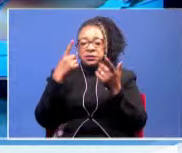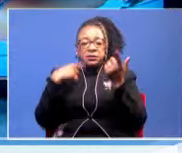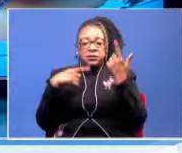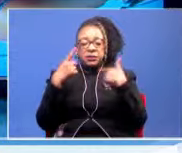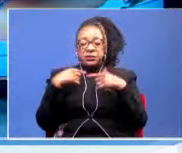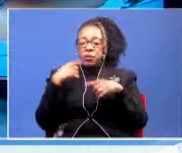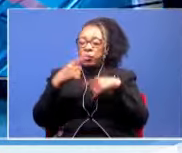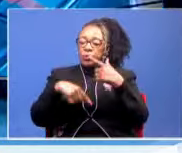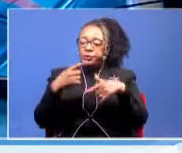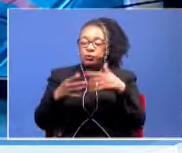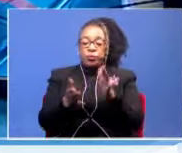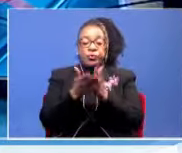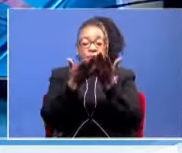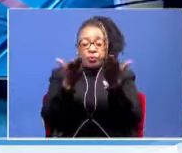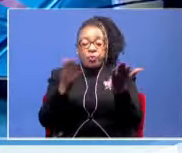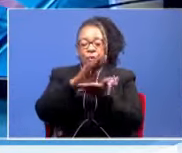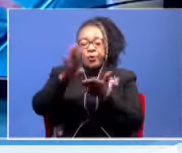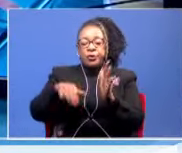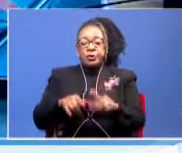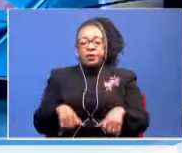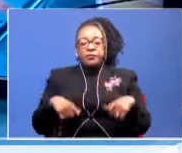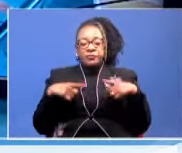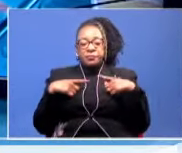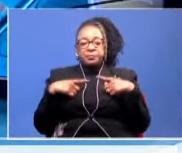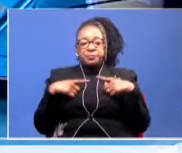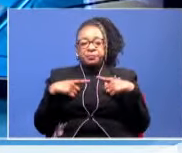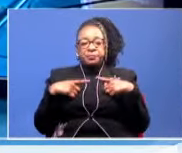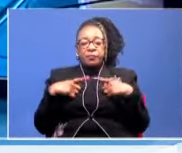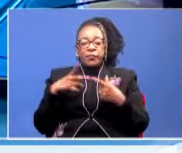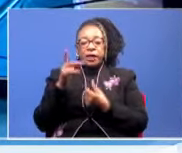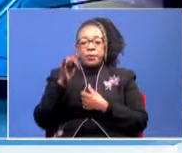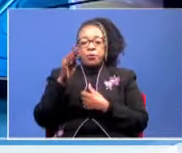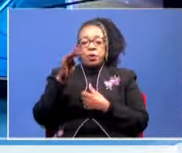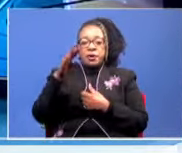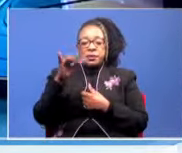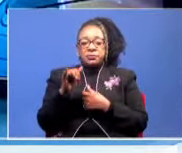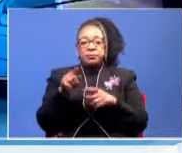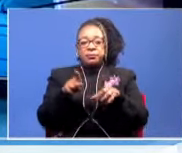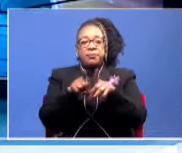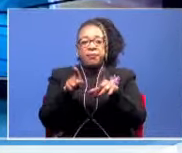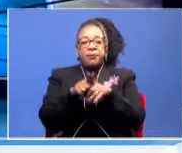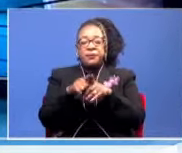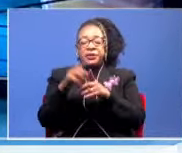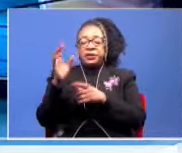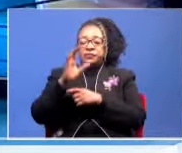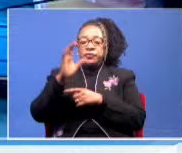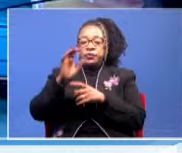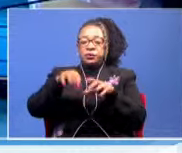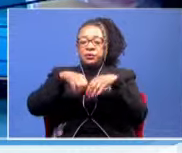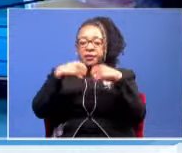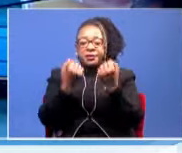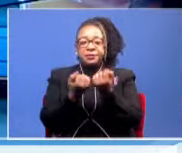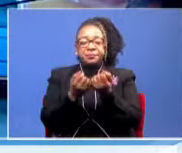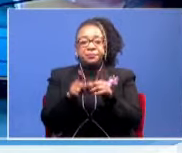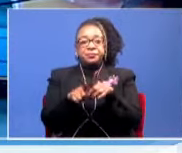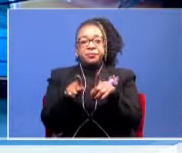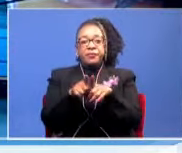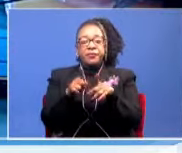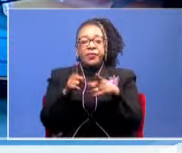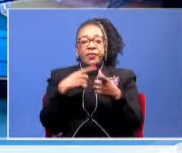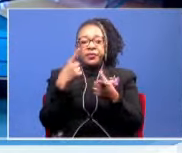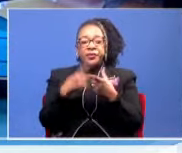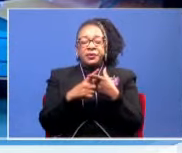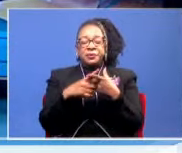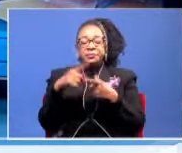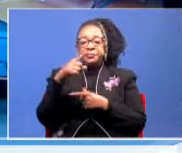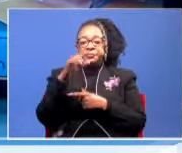life. That is Kivutha Kibwana, who is also one of the people who's been very active in the civil society in the democratic space. Then we have Gitobu Imanyara,